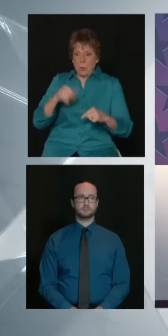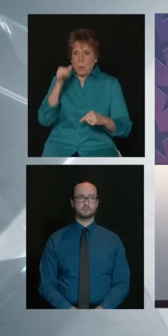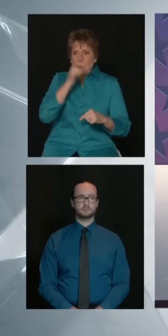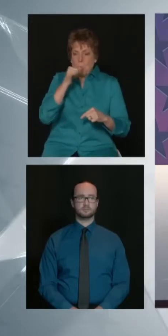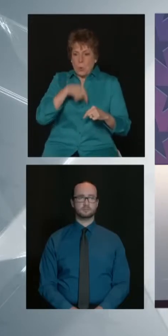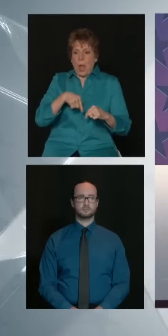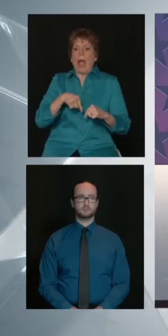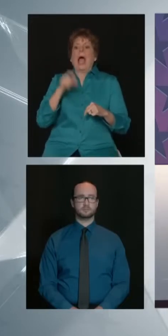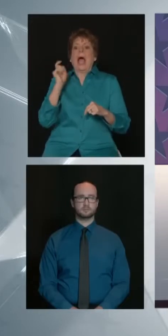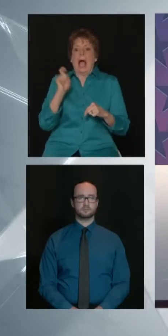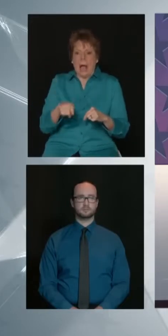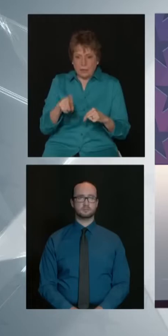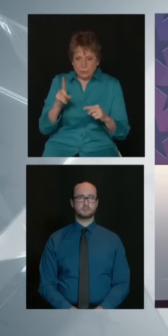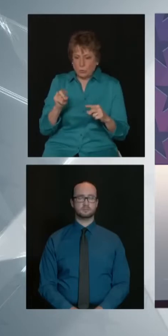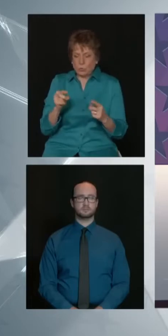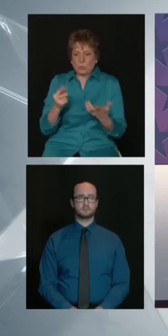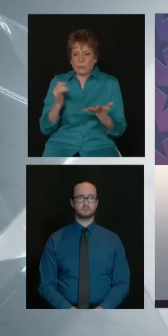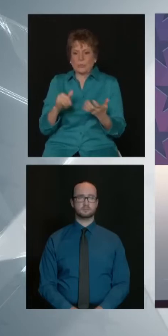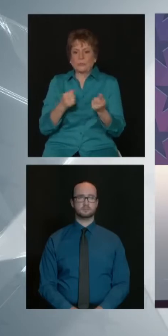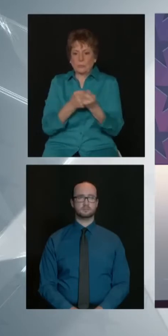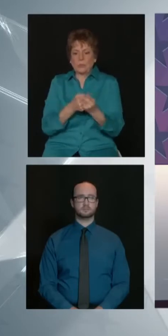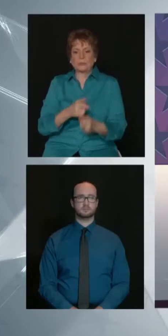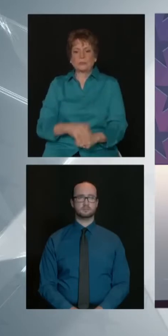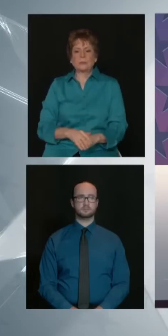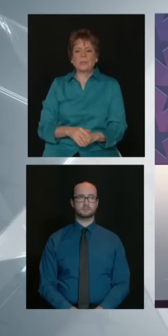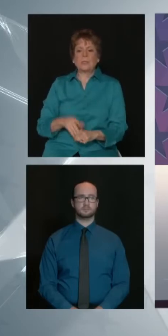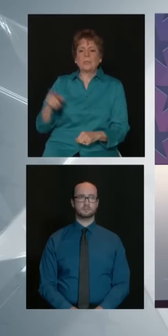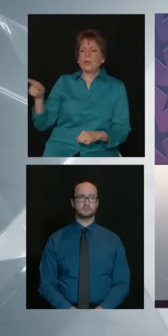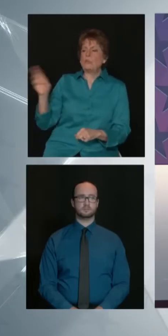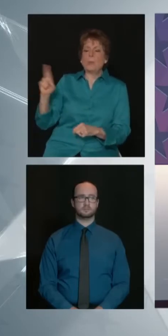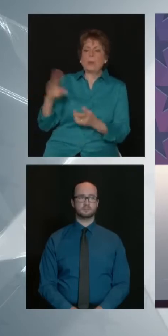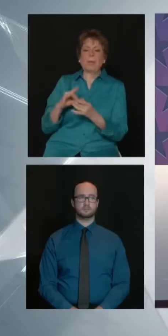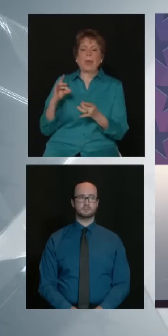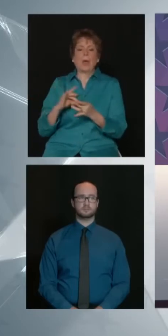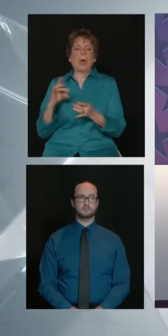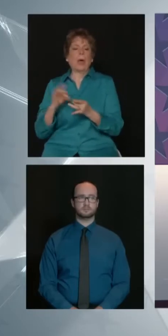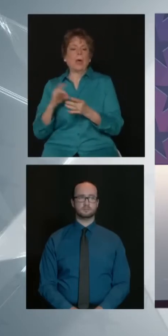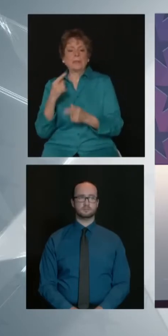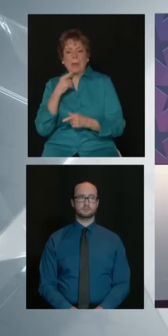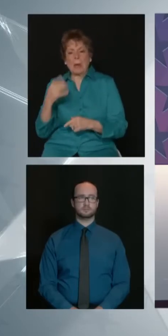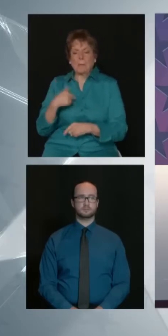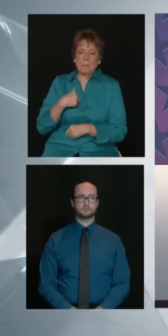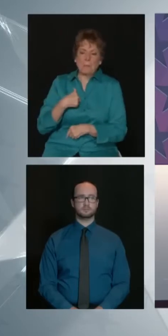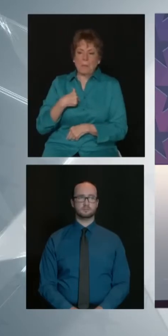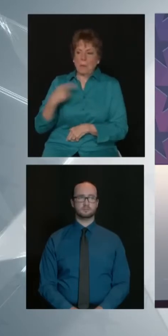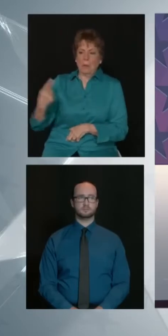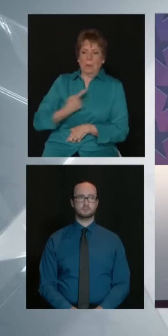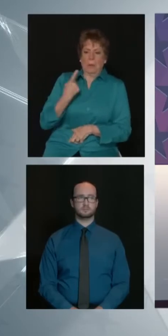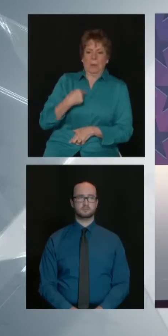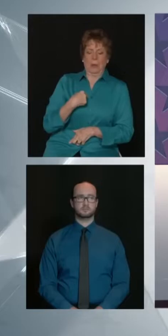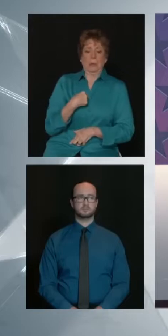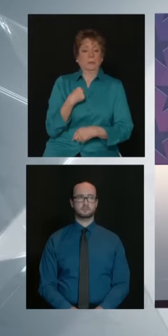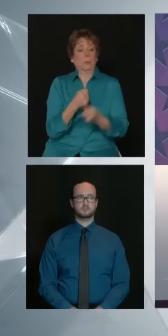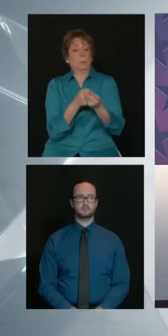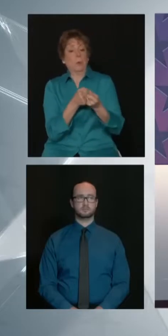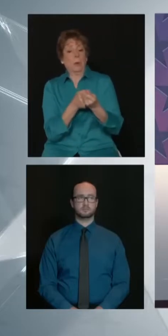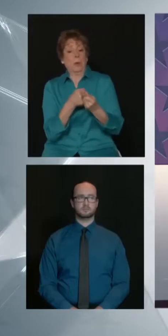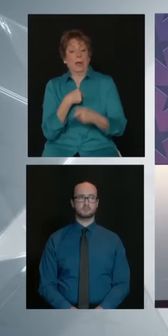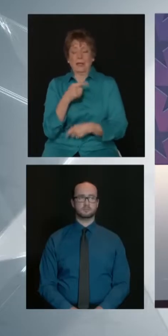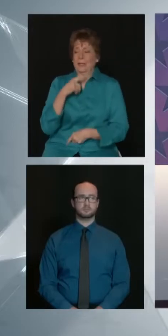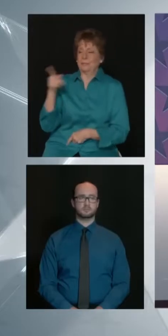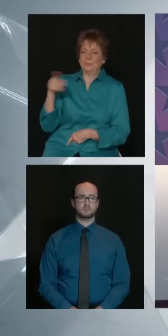voted on is just not true. And it's nonsense. And he should go back and take a look and read this. I mean, he's a